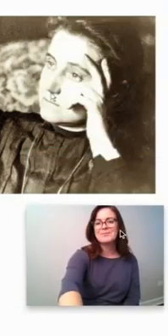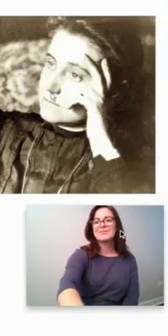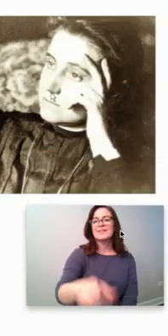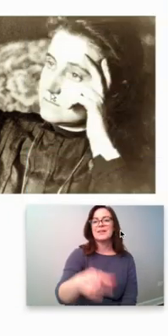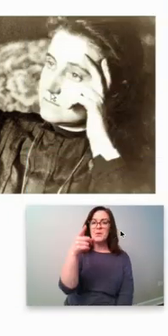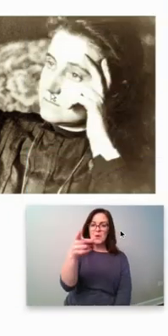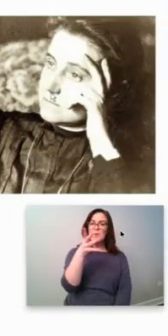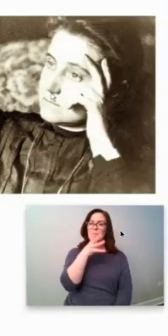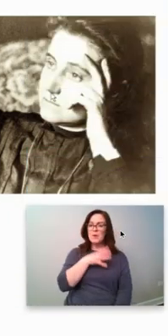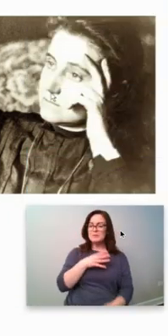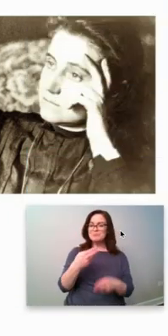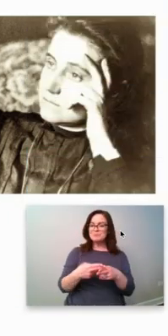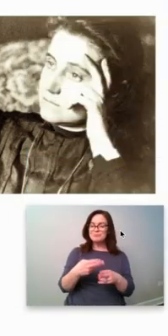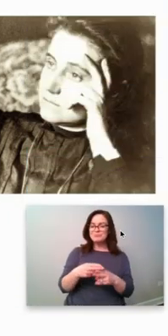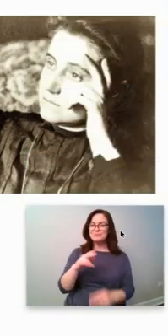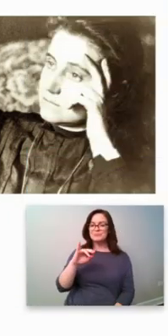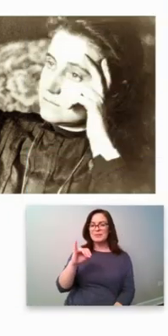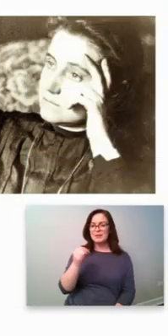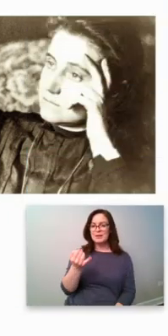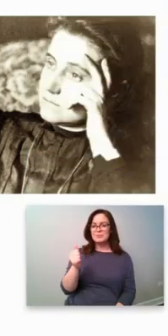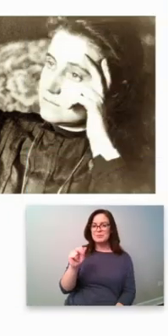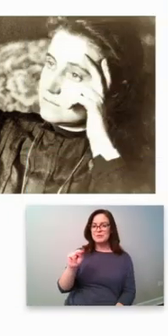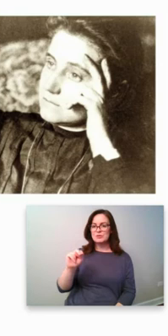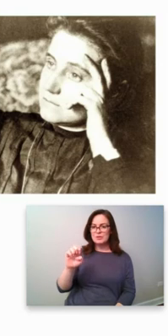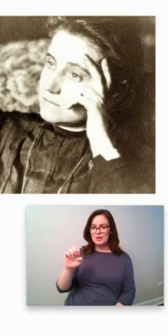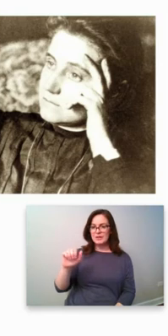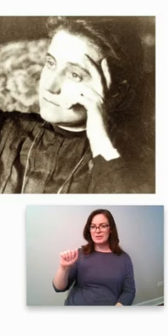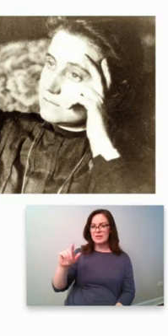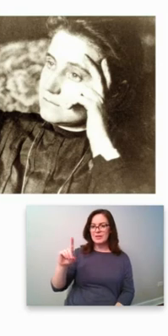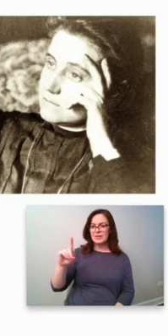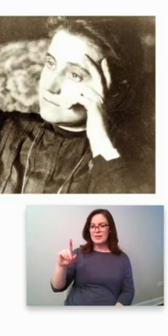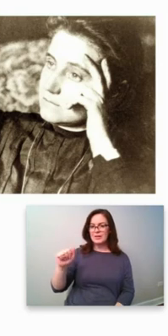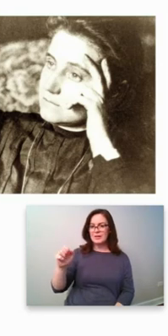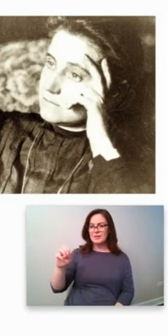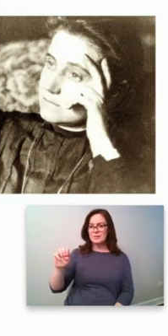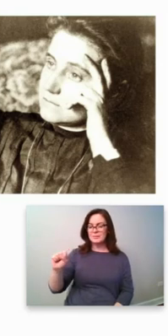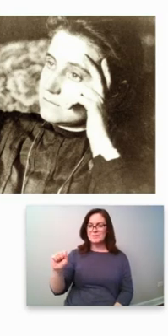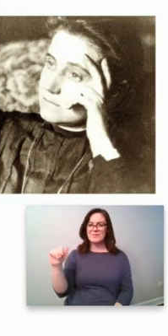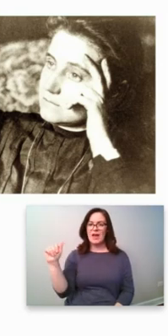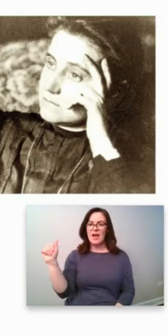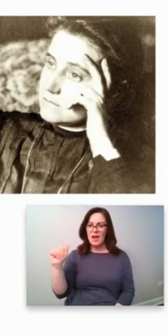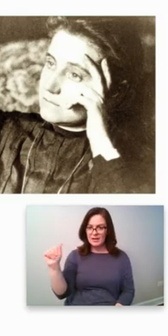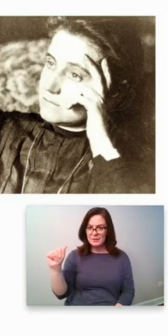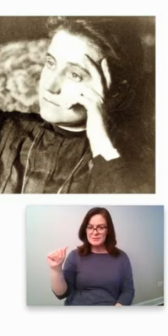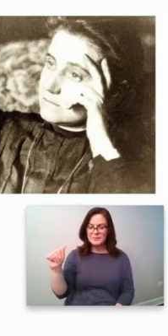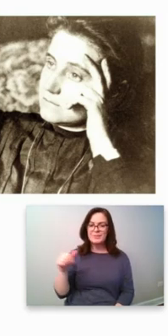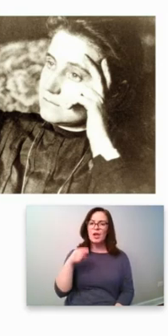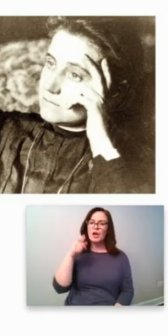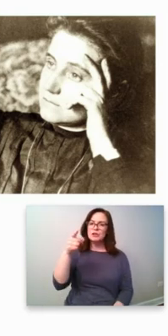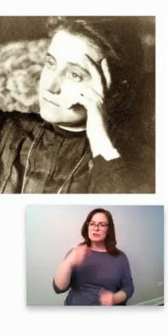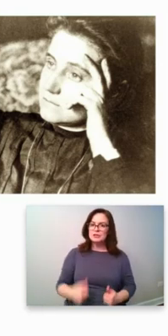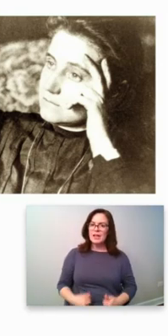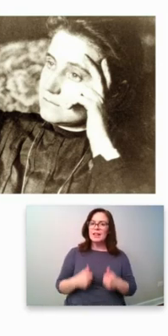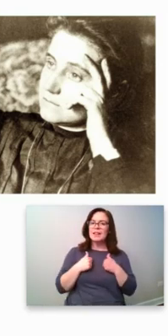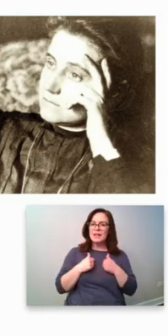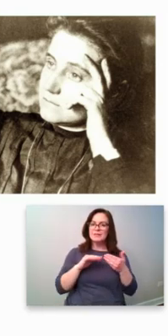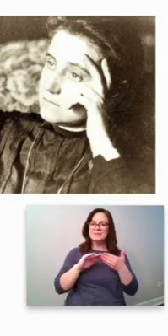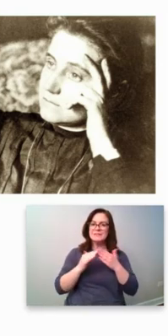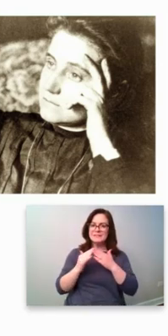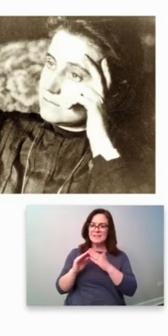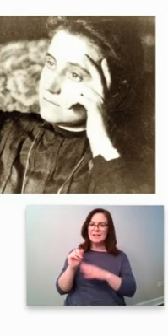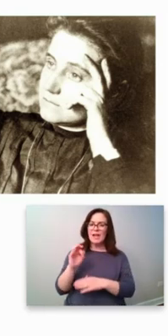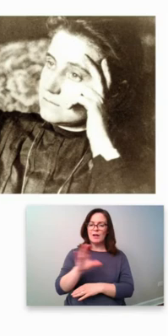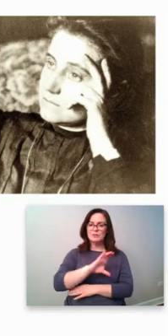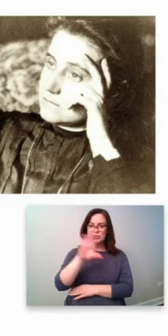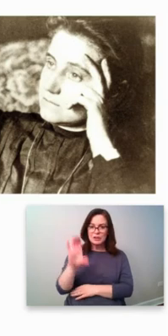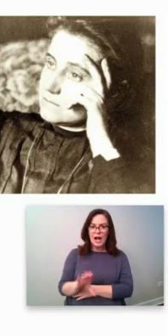Addams lived from 1860 to 1935. She lived in the city of Chicago, Illinois. She saw children playing in